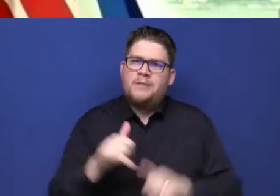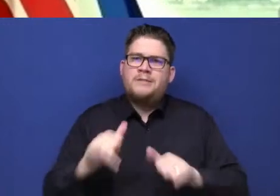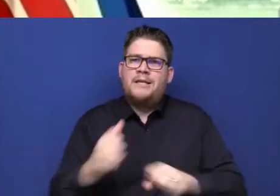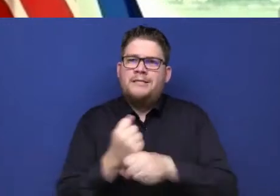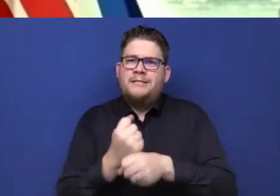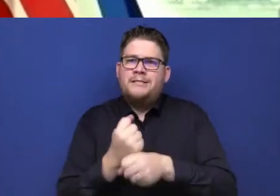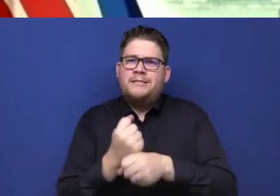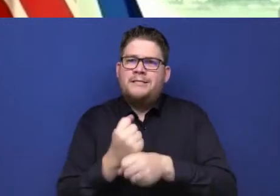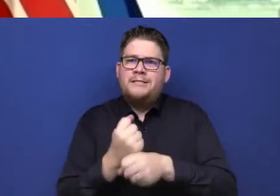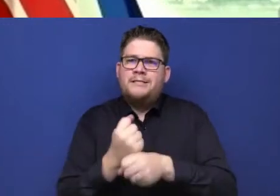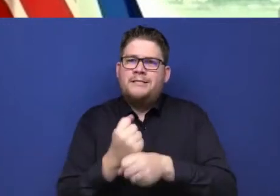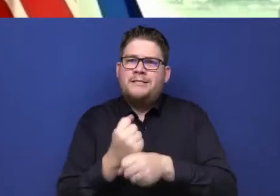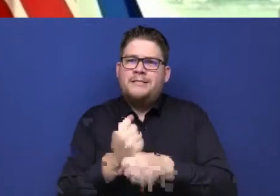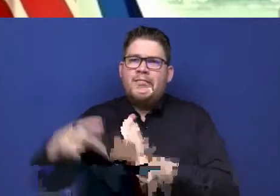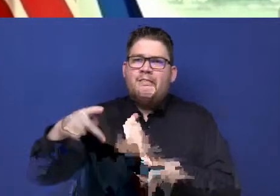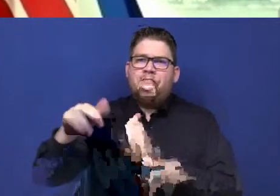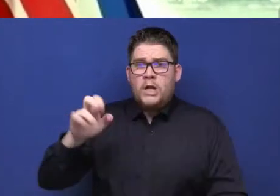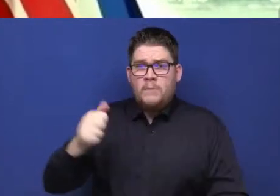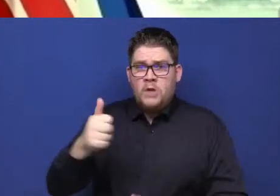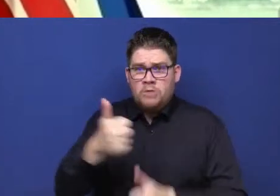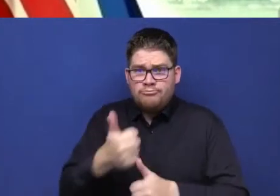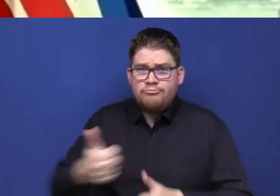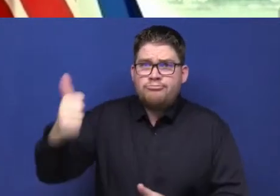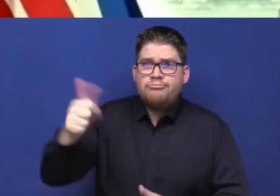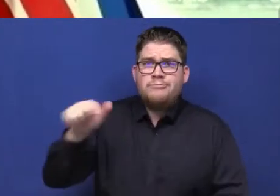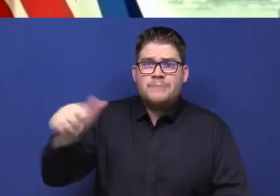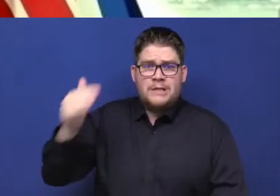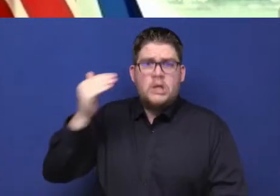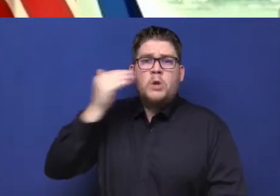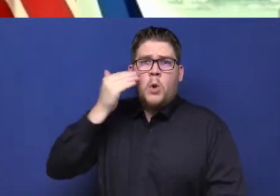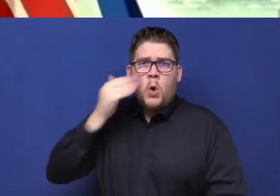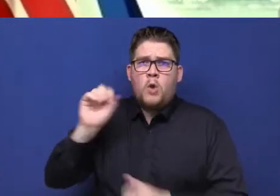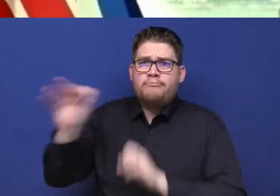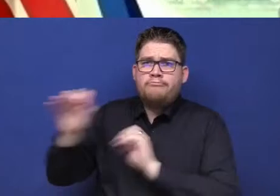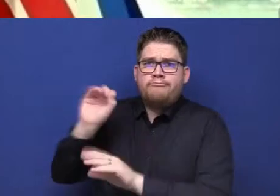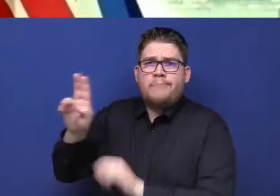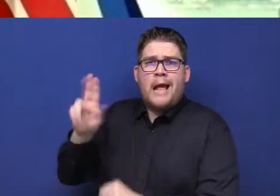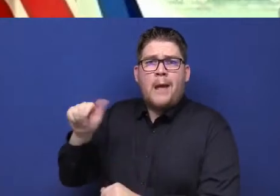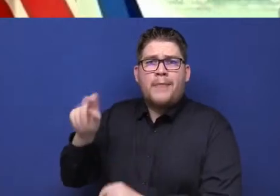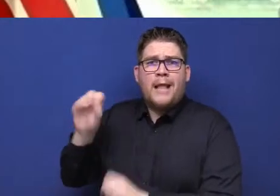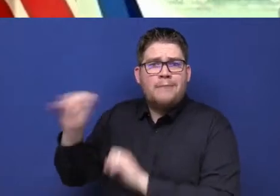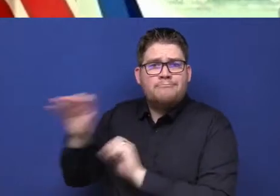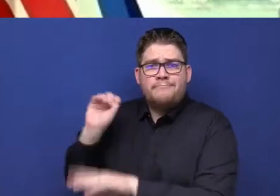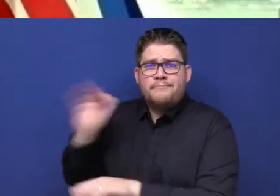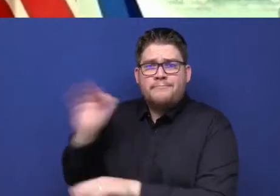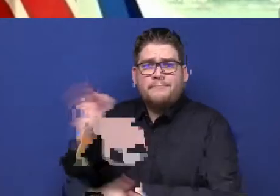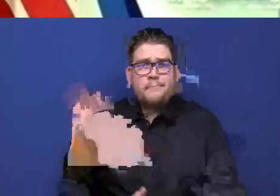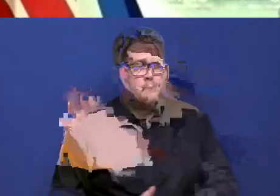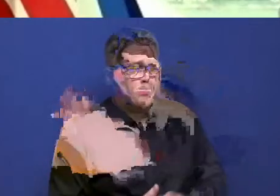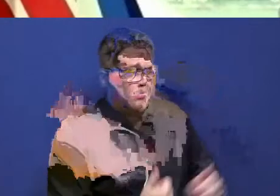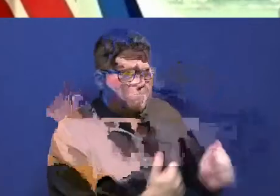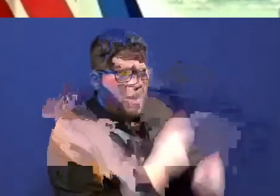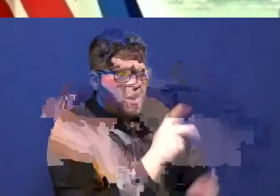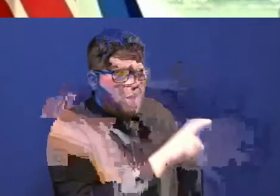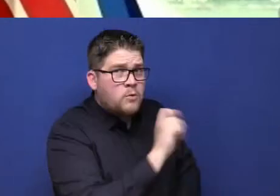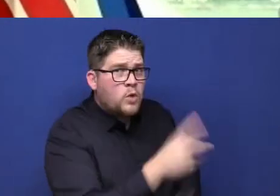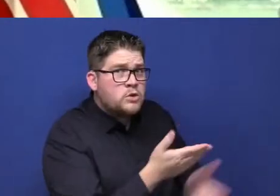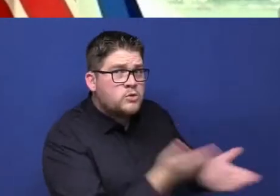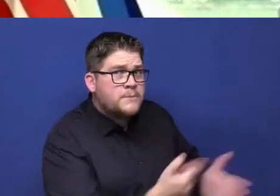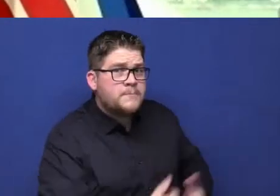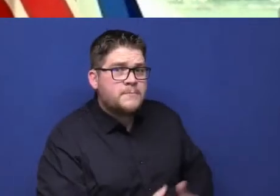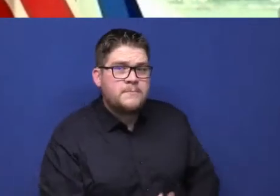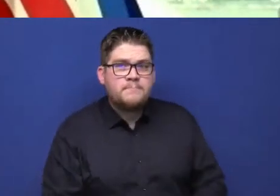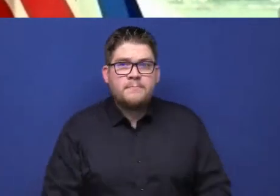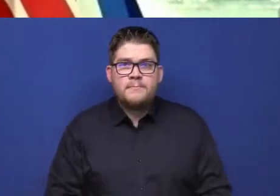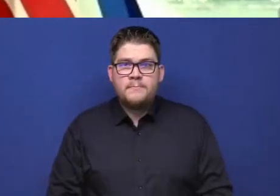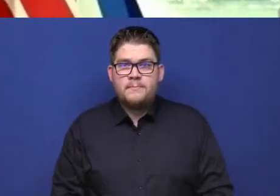I may. And I just want to talk about next steps for those who are in the most critical position with having their homes lost in this.